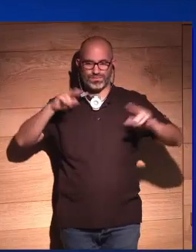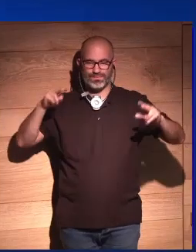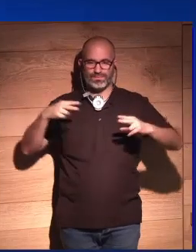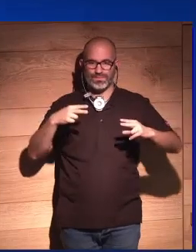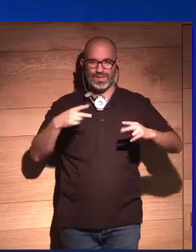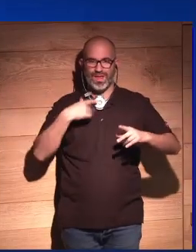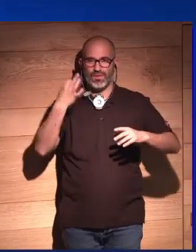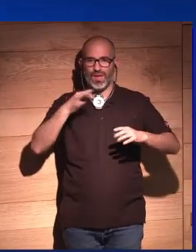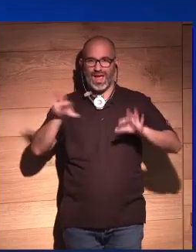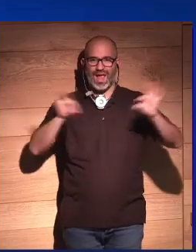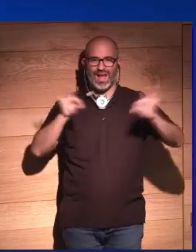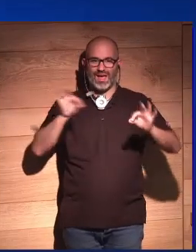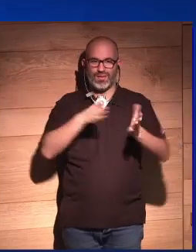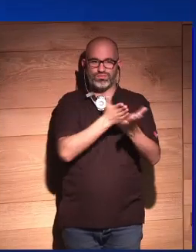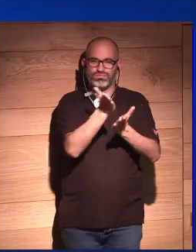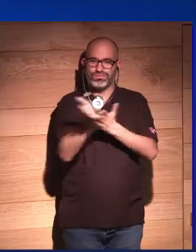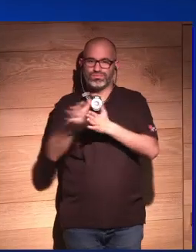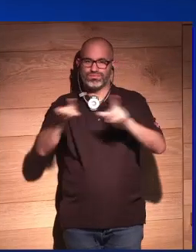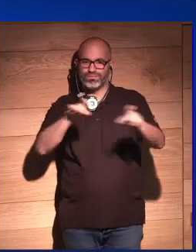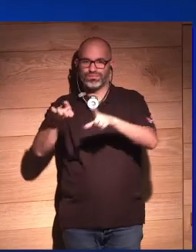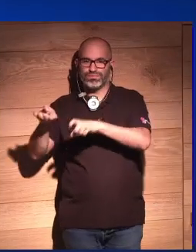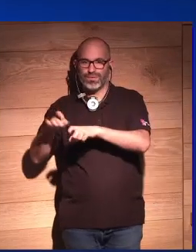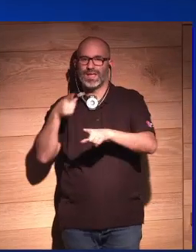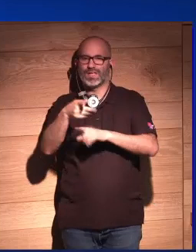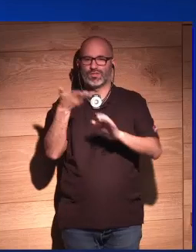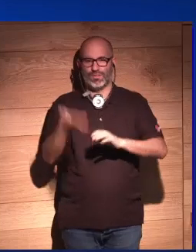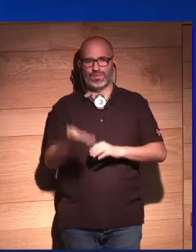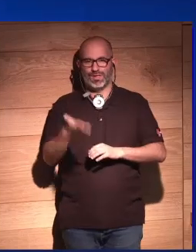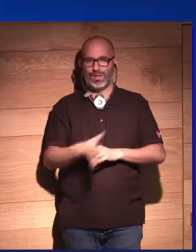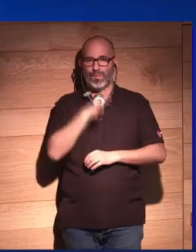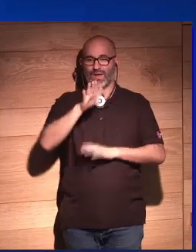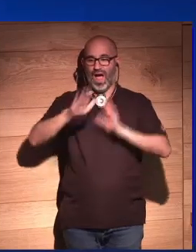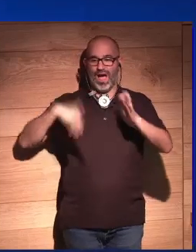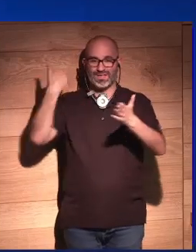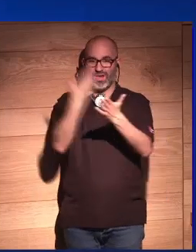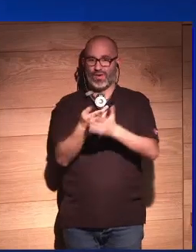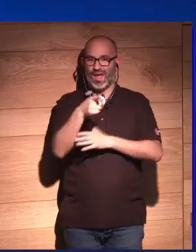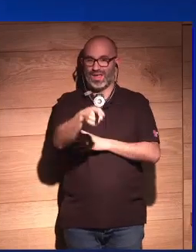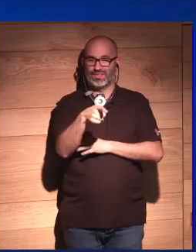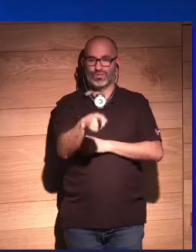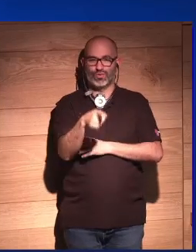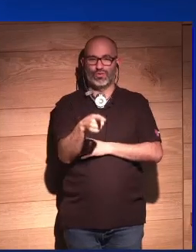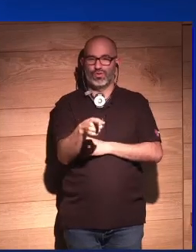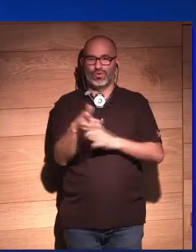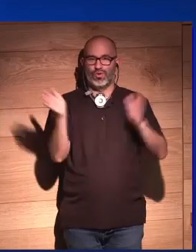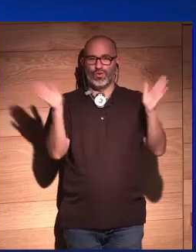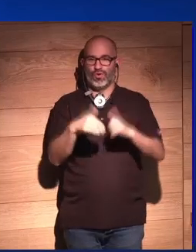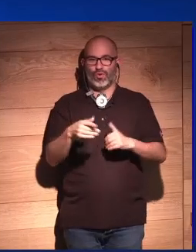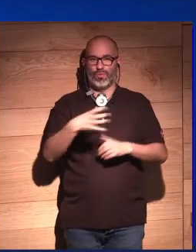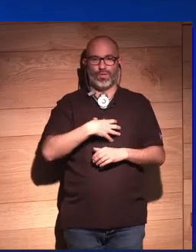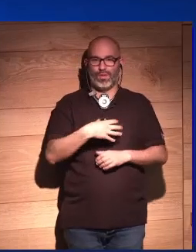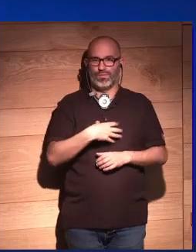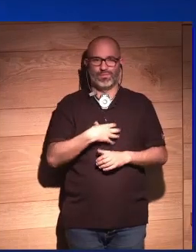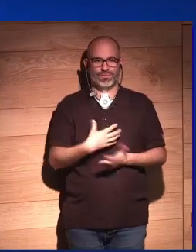to pay attention to. Because that's something that we've not really had before, how we can